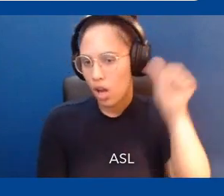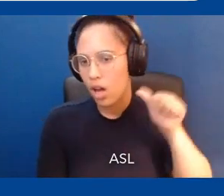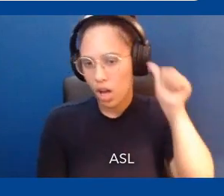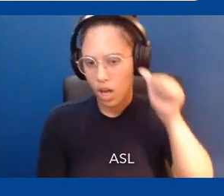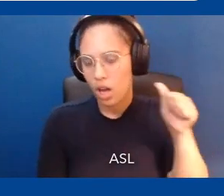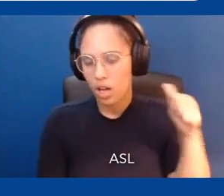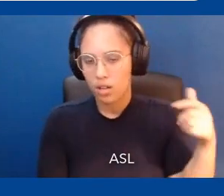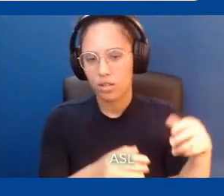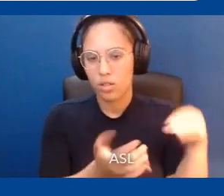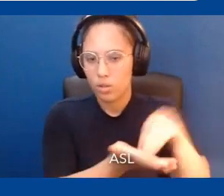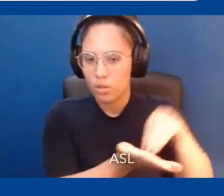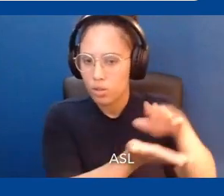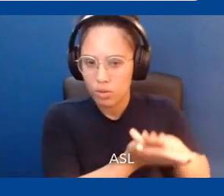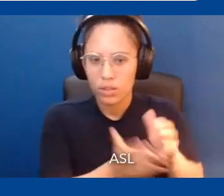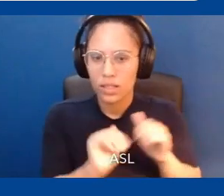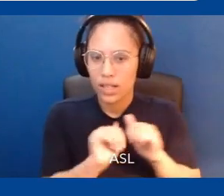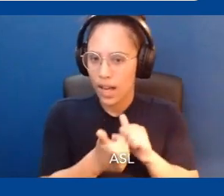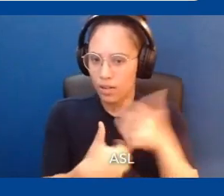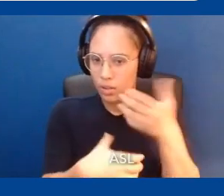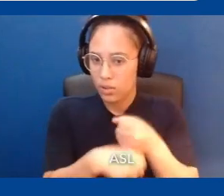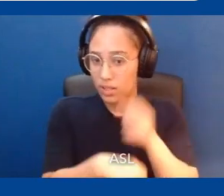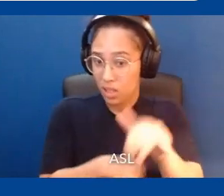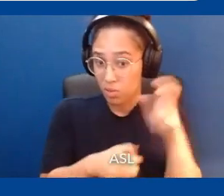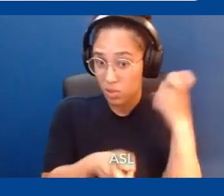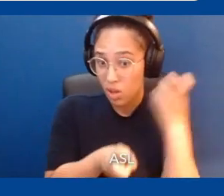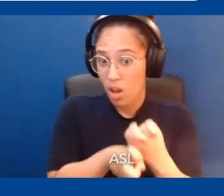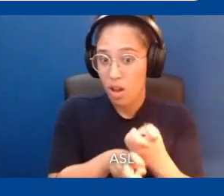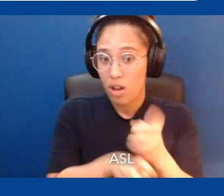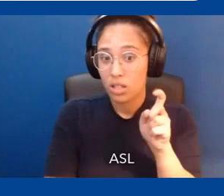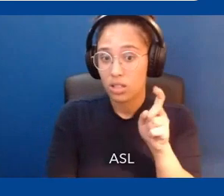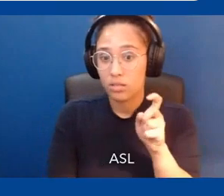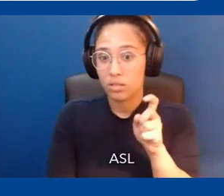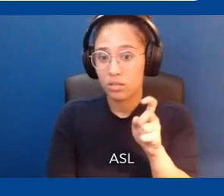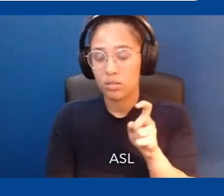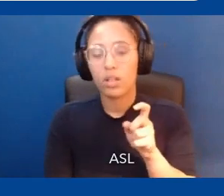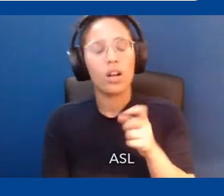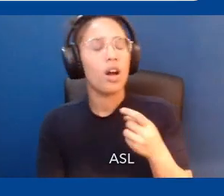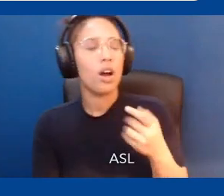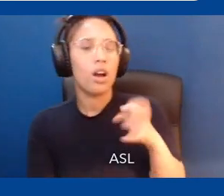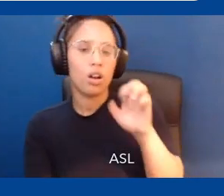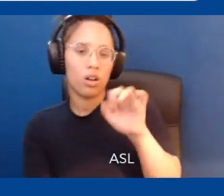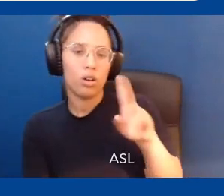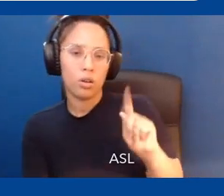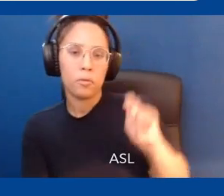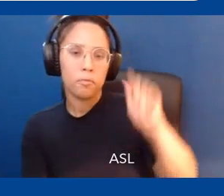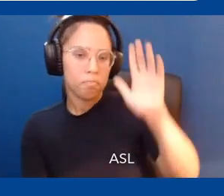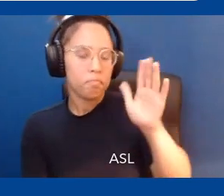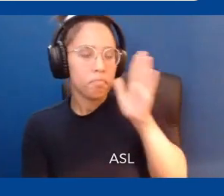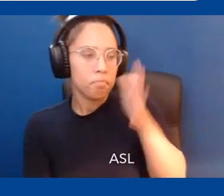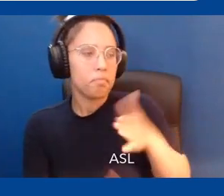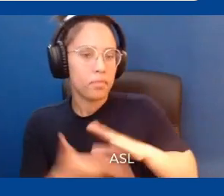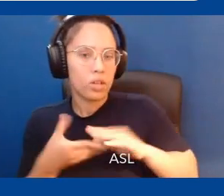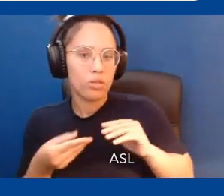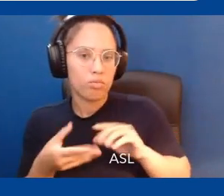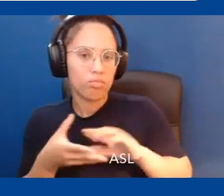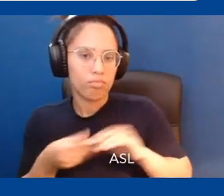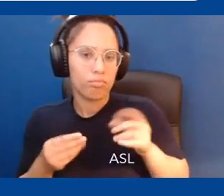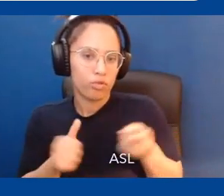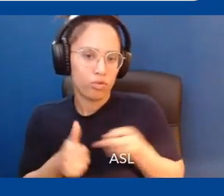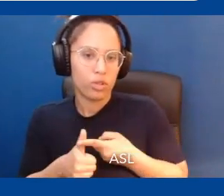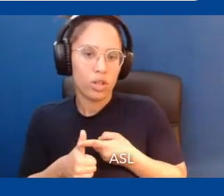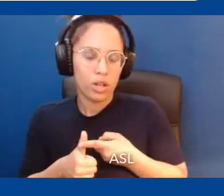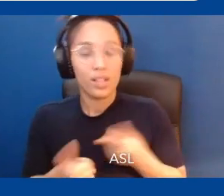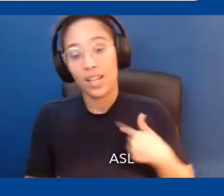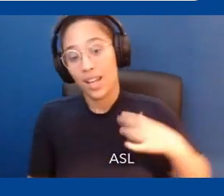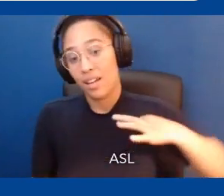Mm-hmm. Maybe I'll start with that one. This is Ernst, and I just volunteered to